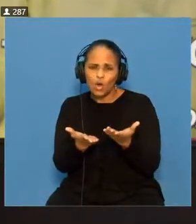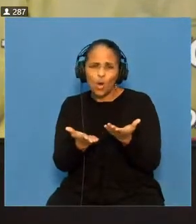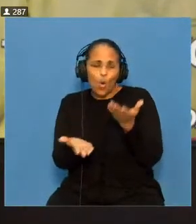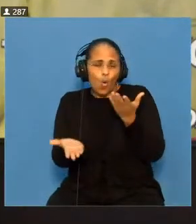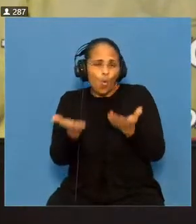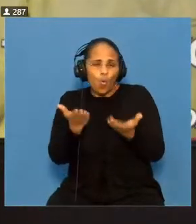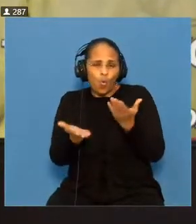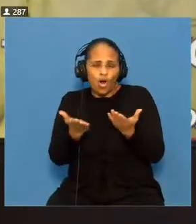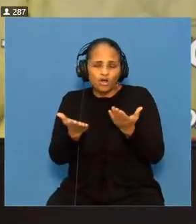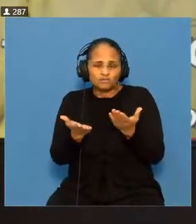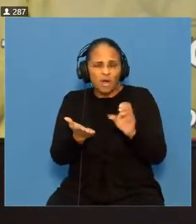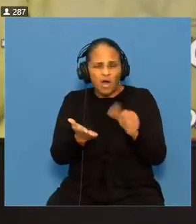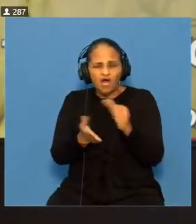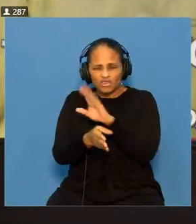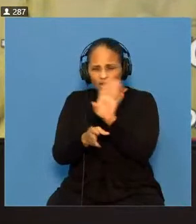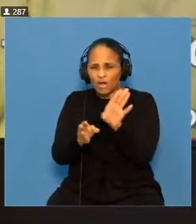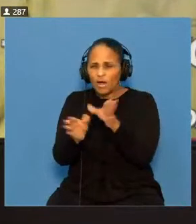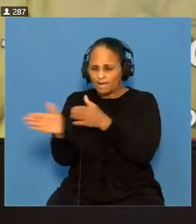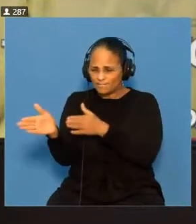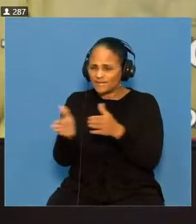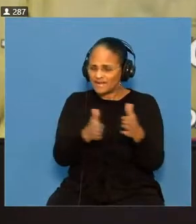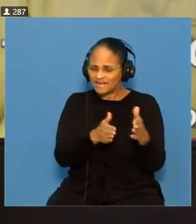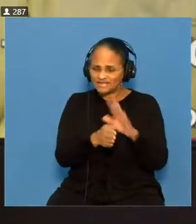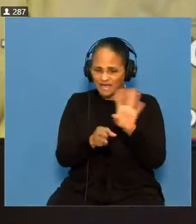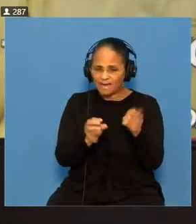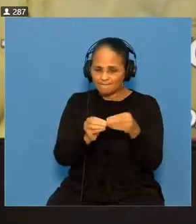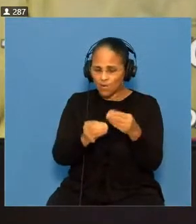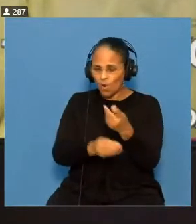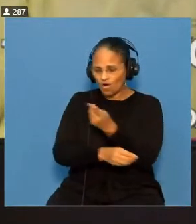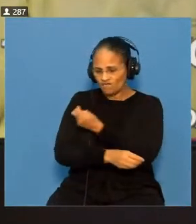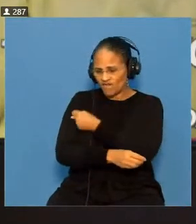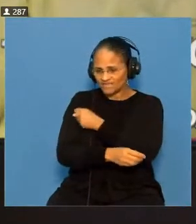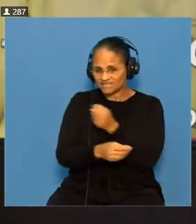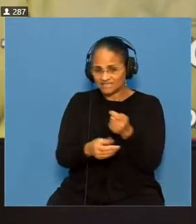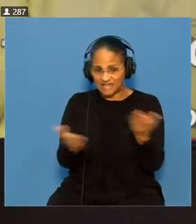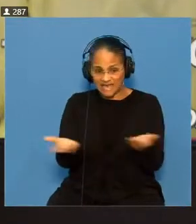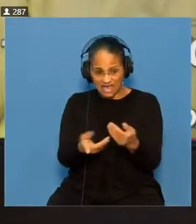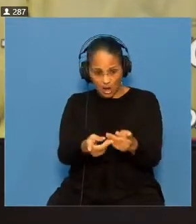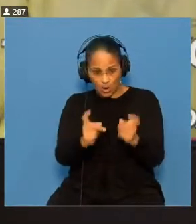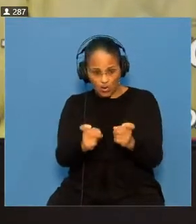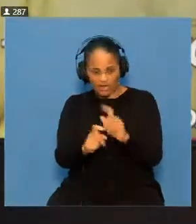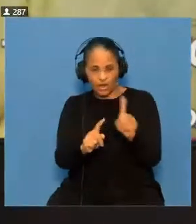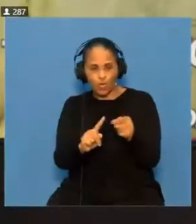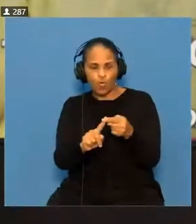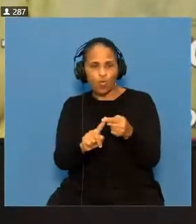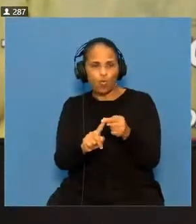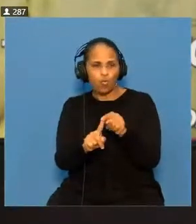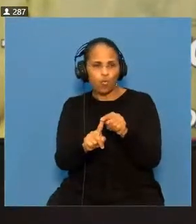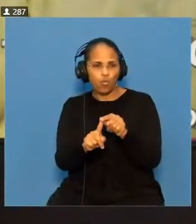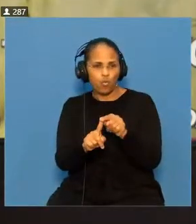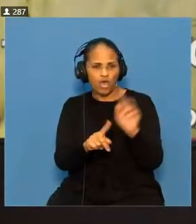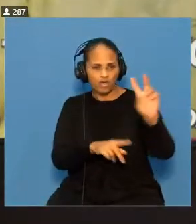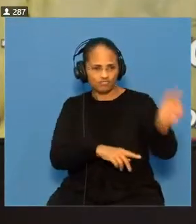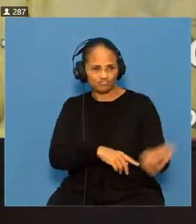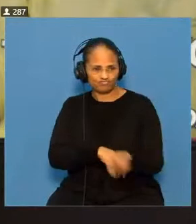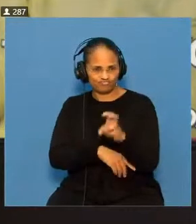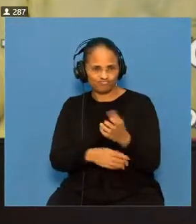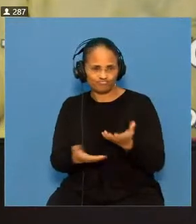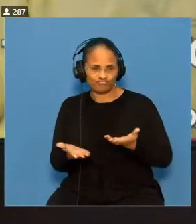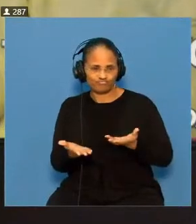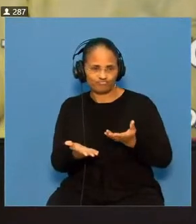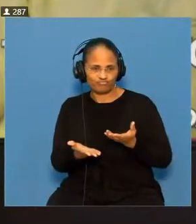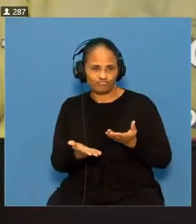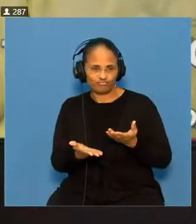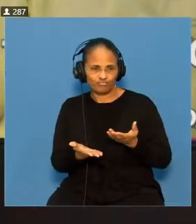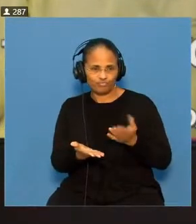alternative plans has the government made to get more vaccines here quickly, and when is the next shipment due after this initial Pfizer